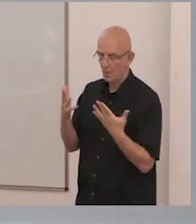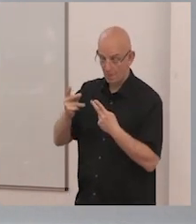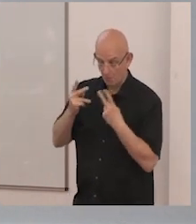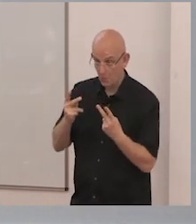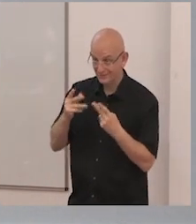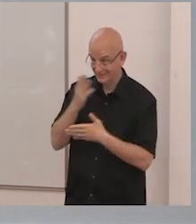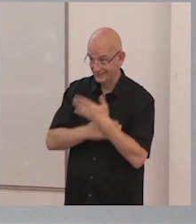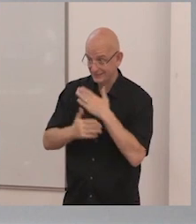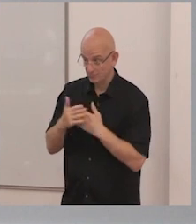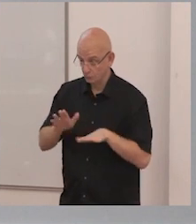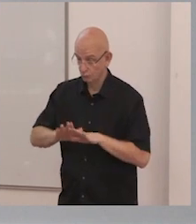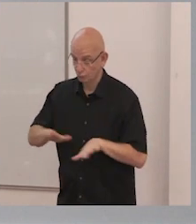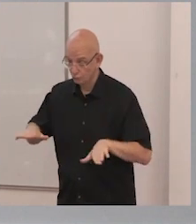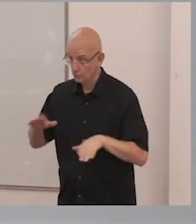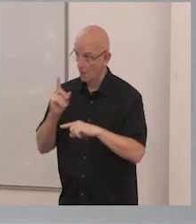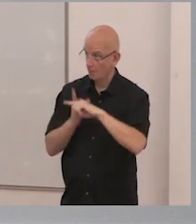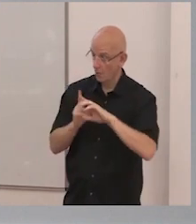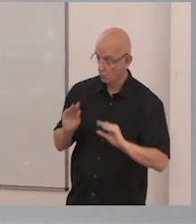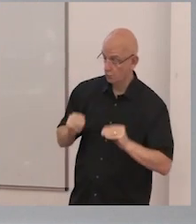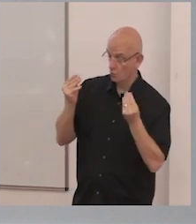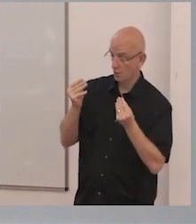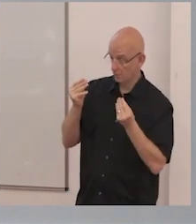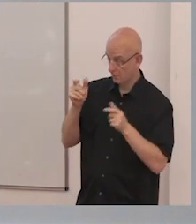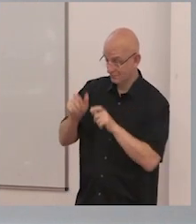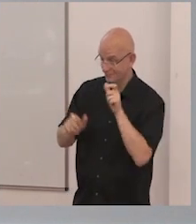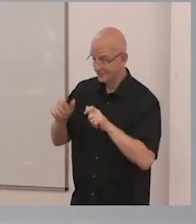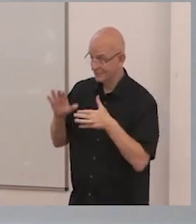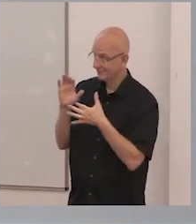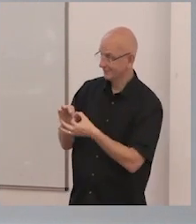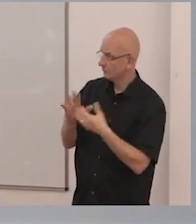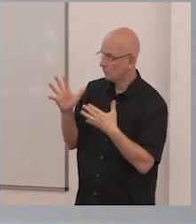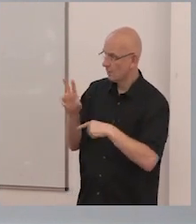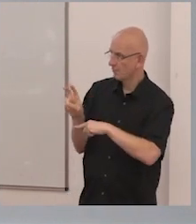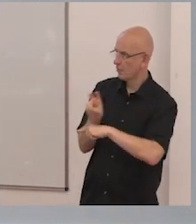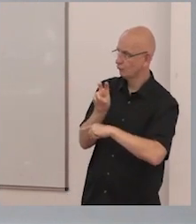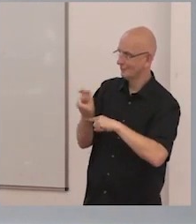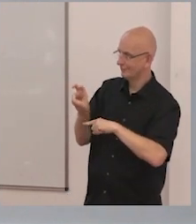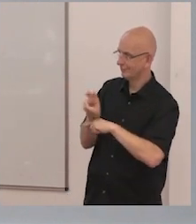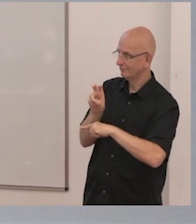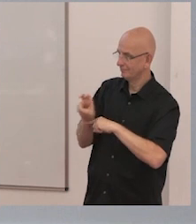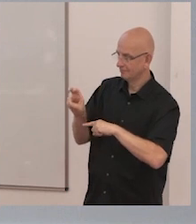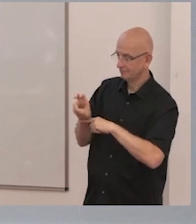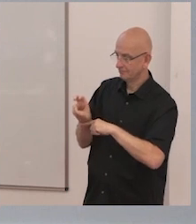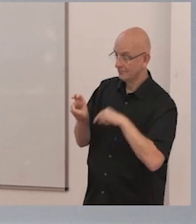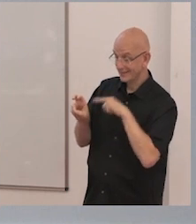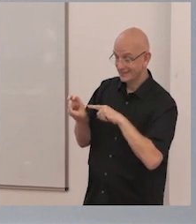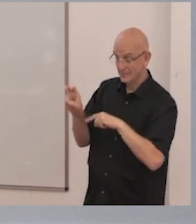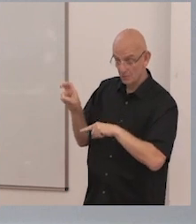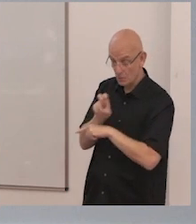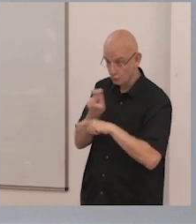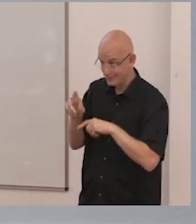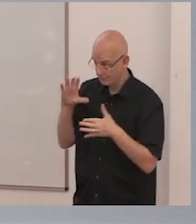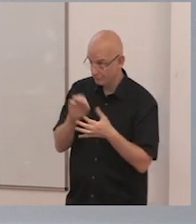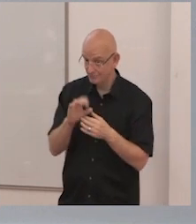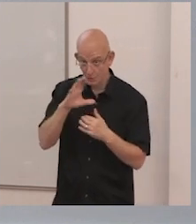in monitoring the implementation of the CIPD. And this is most clearly set out in Article 4.3